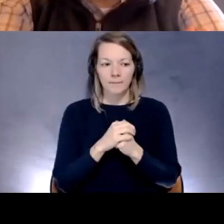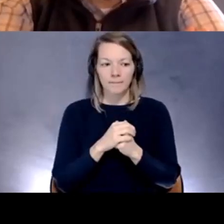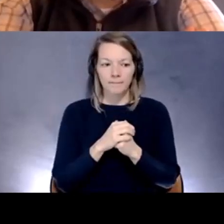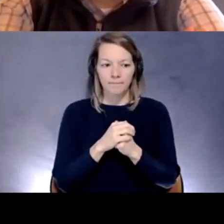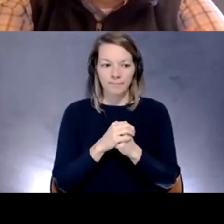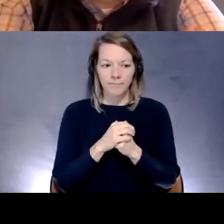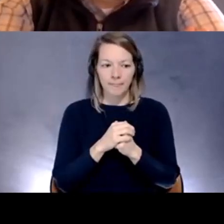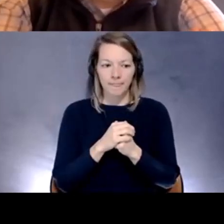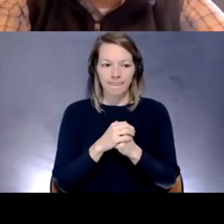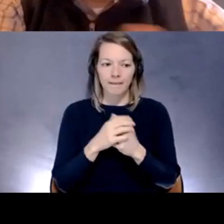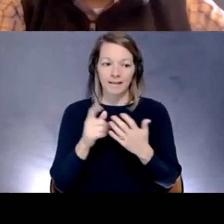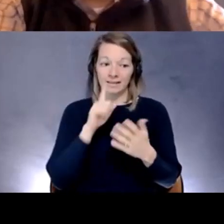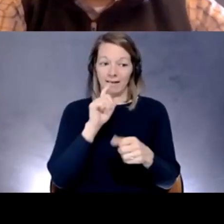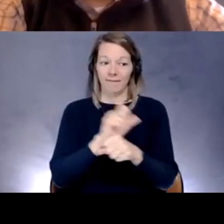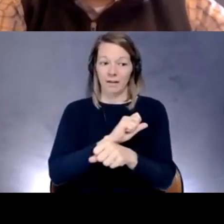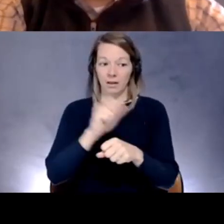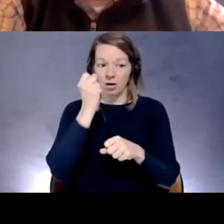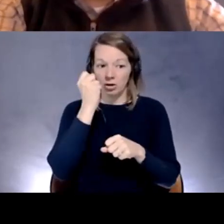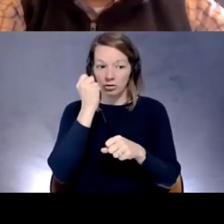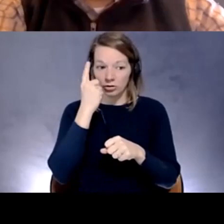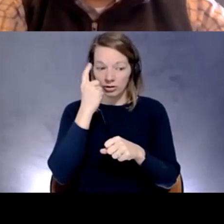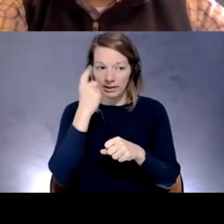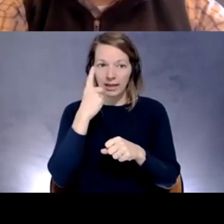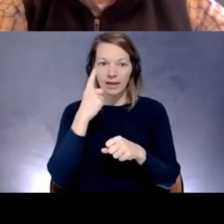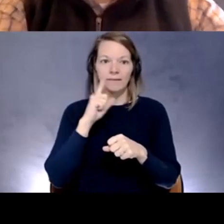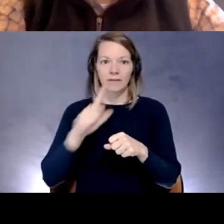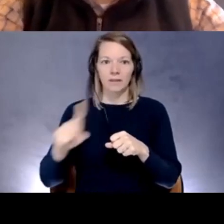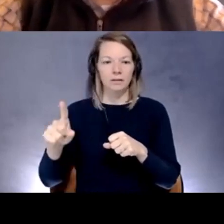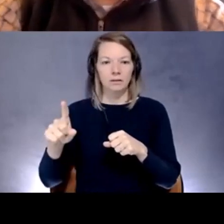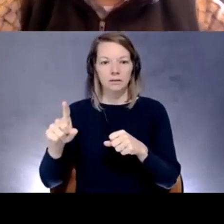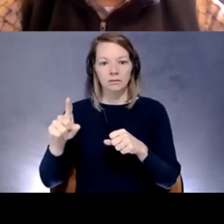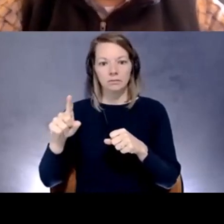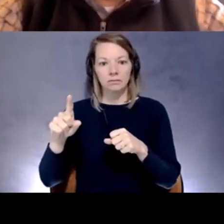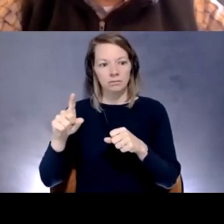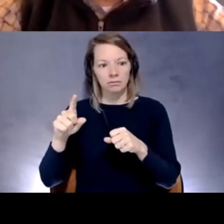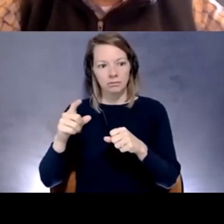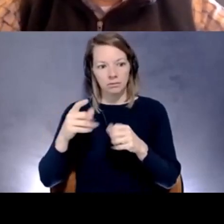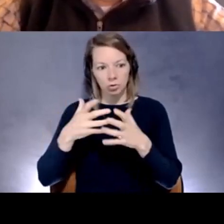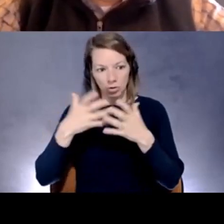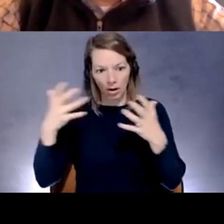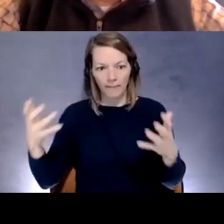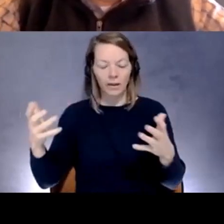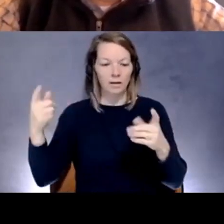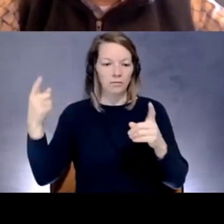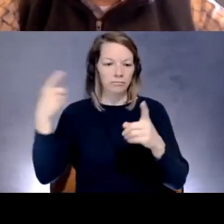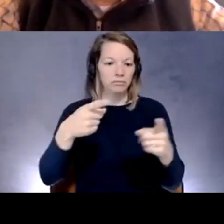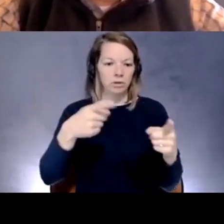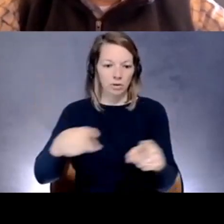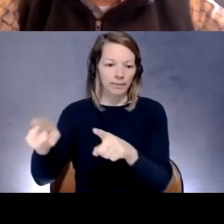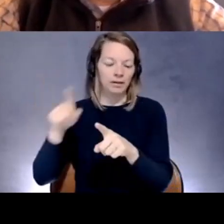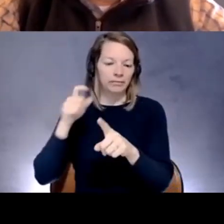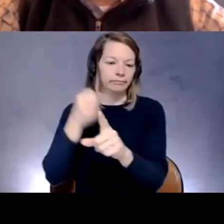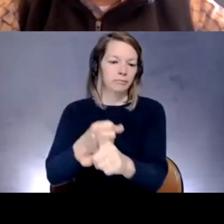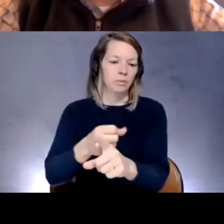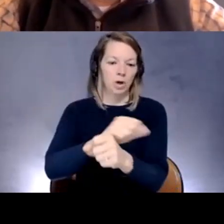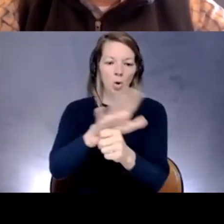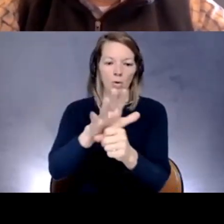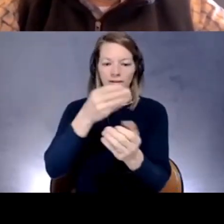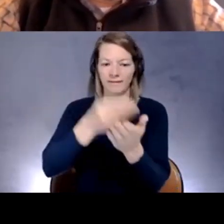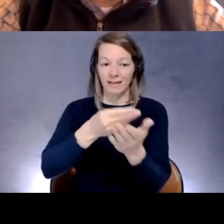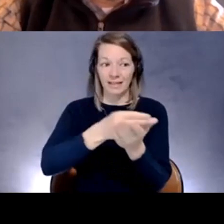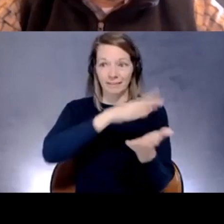we definitely understand that there's this tsunami that is coming when COVID funds